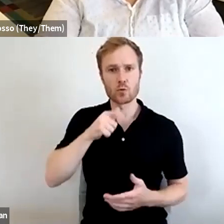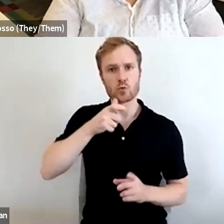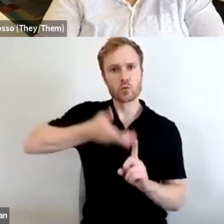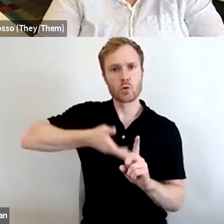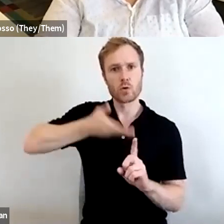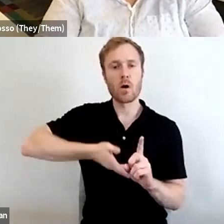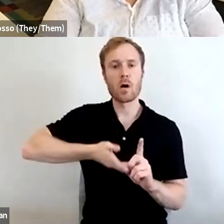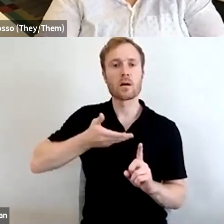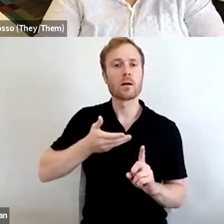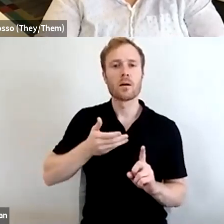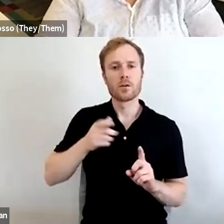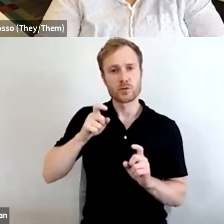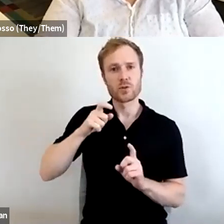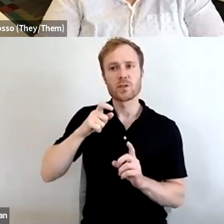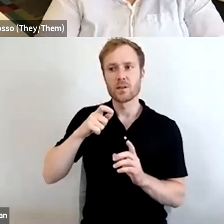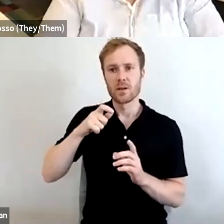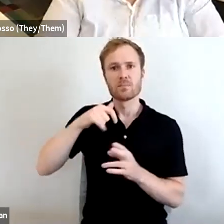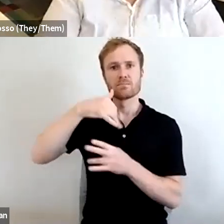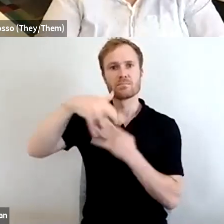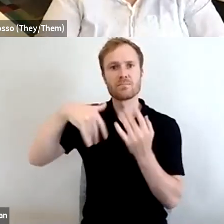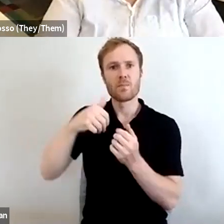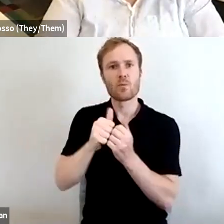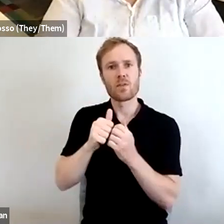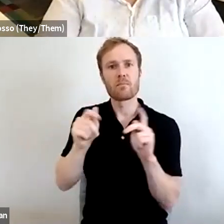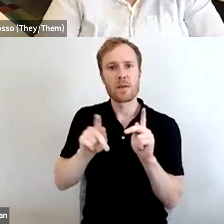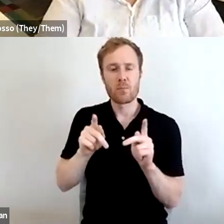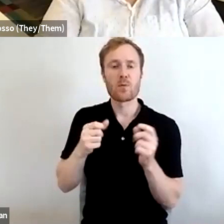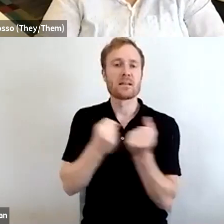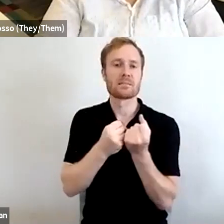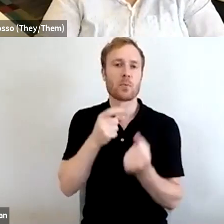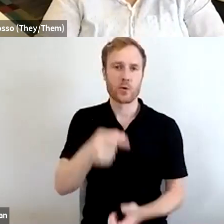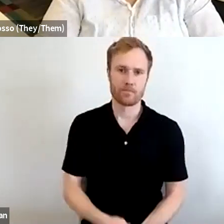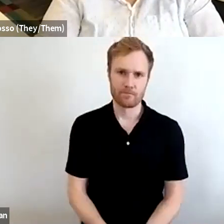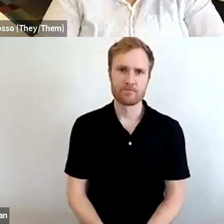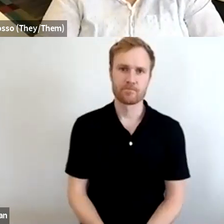surrounding yourself with people that support you in that. Mm-hmm.